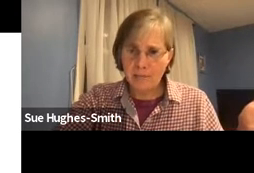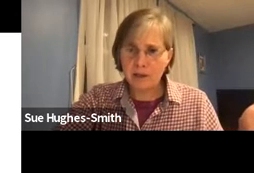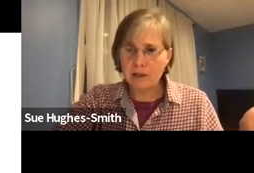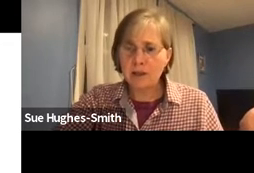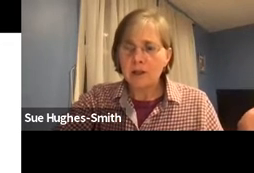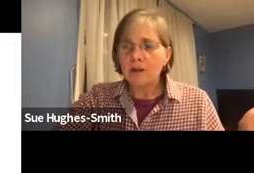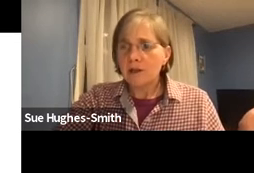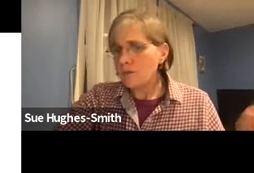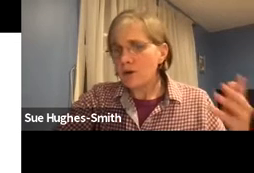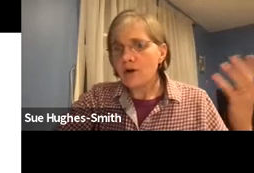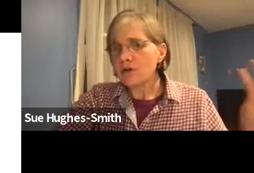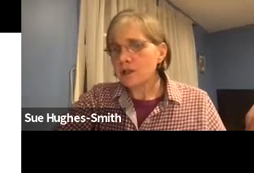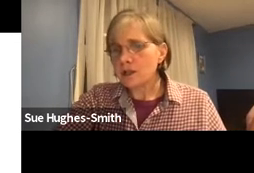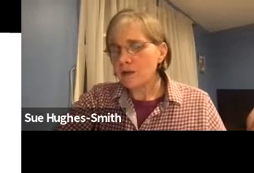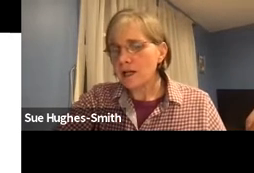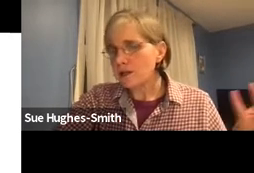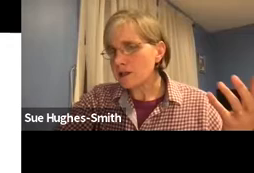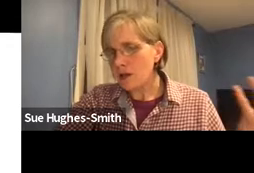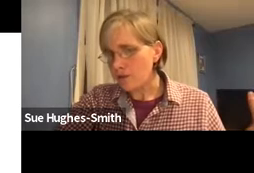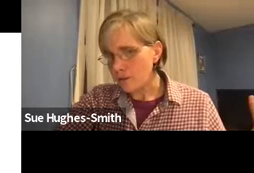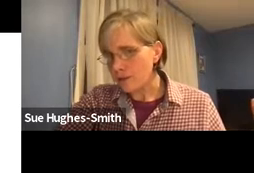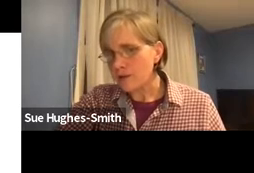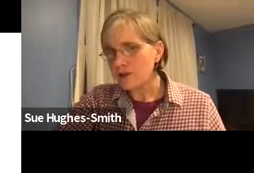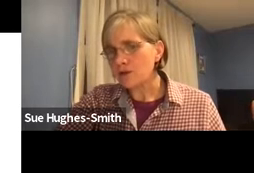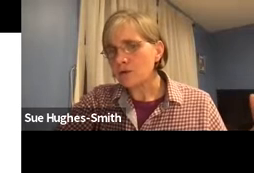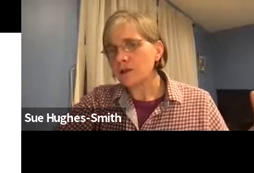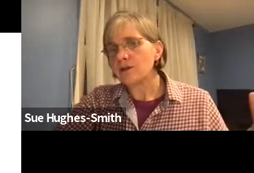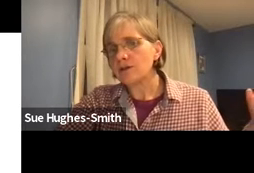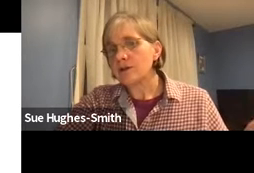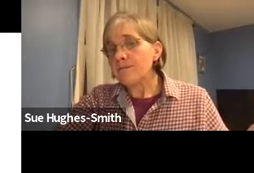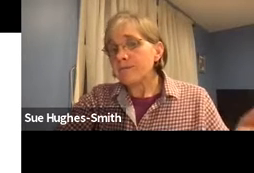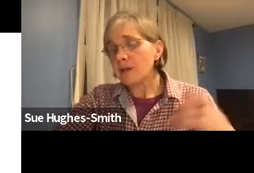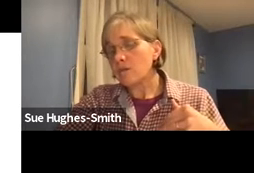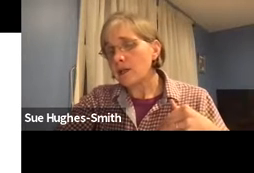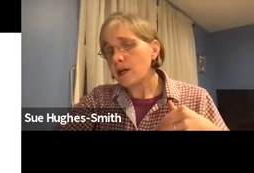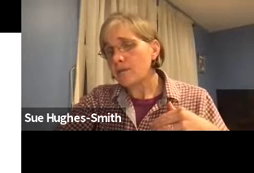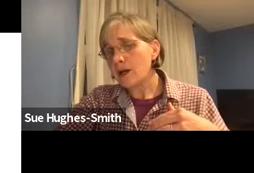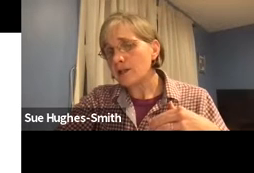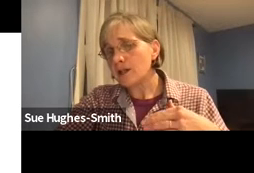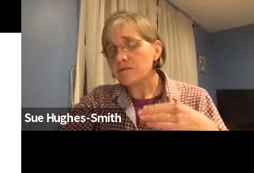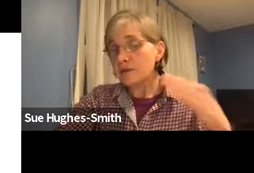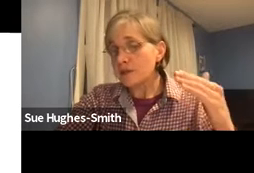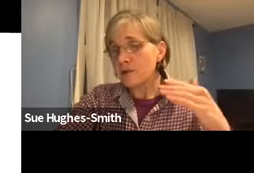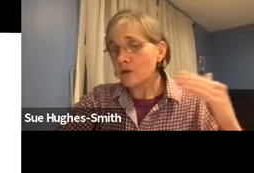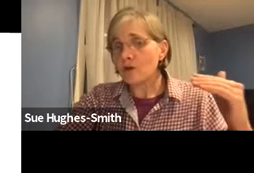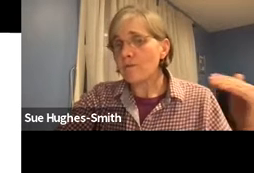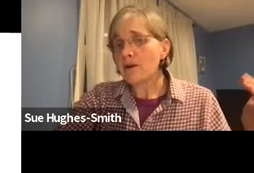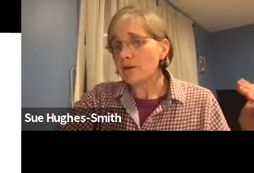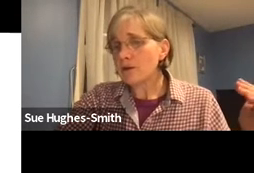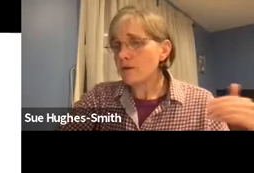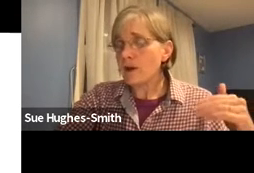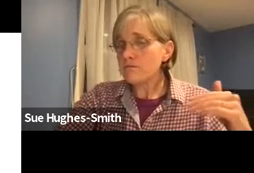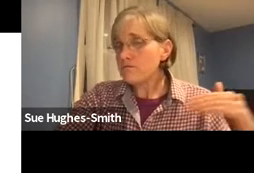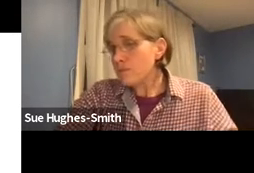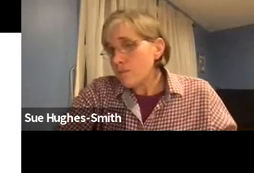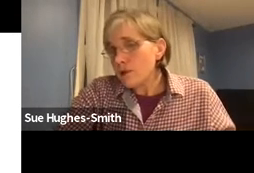has happened with RG&E rates, let's say over the previous 2 years? Can we get a price that's similar or